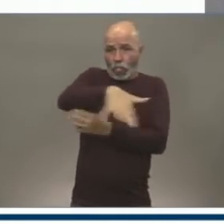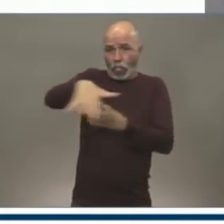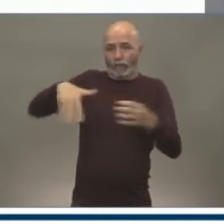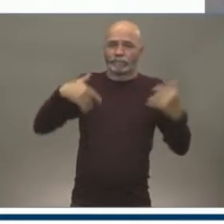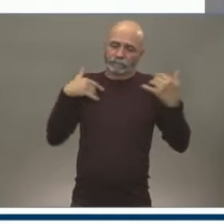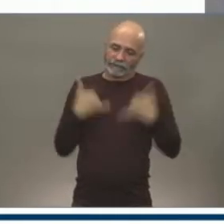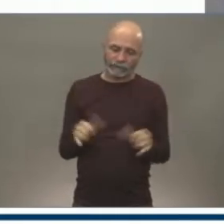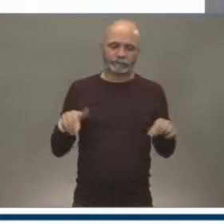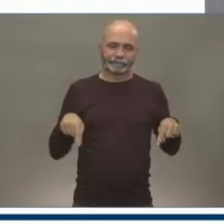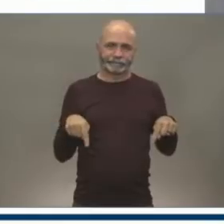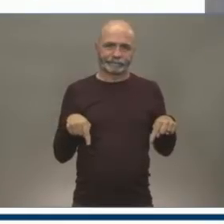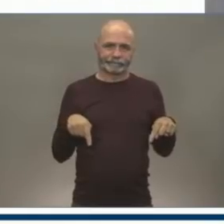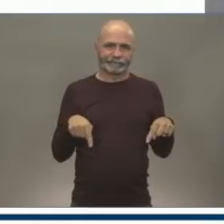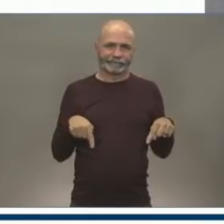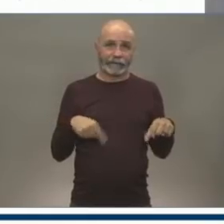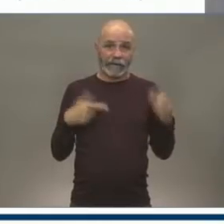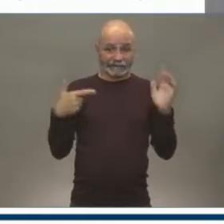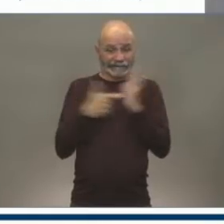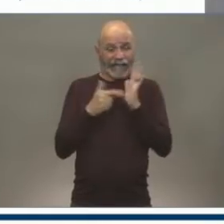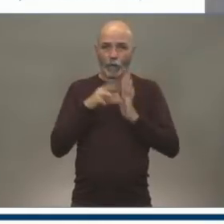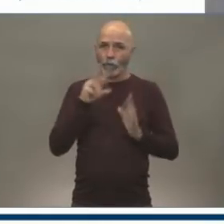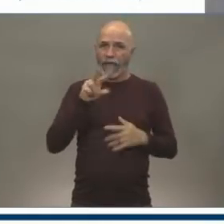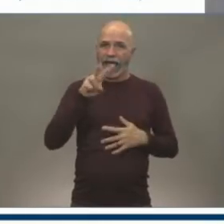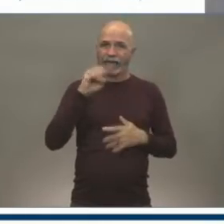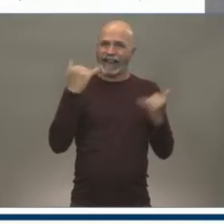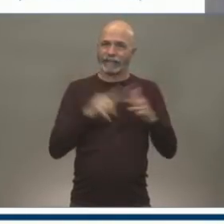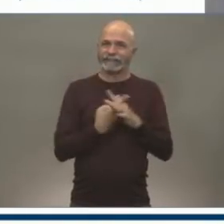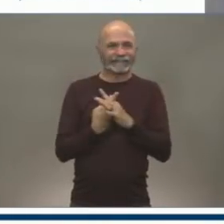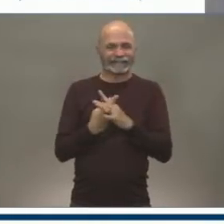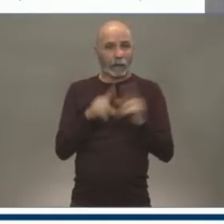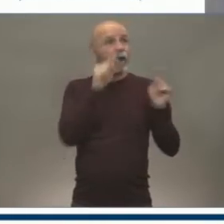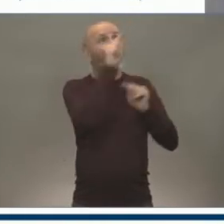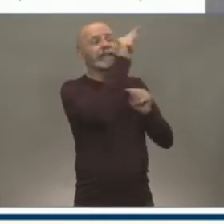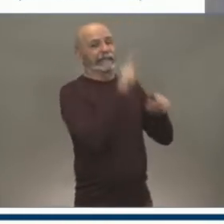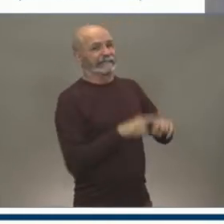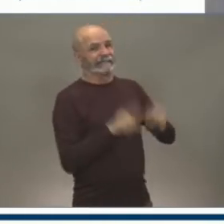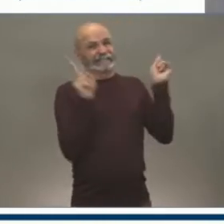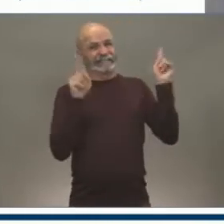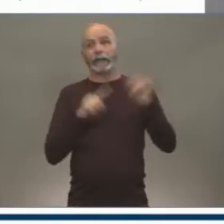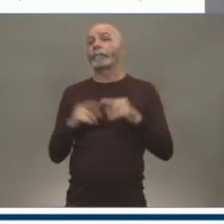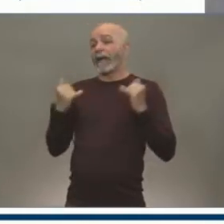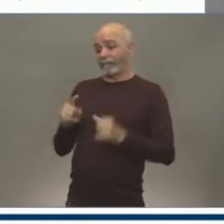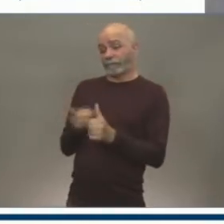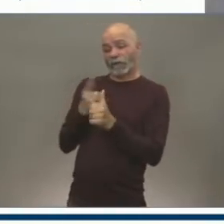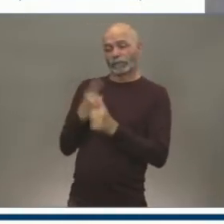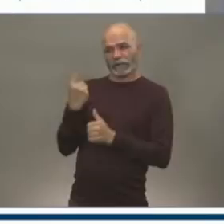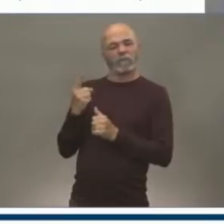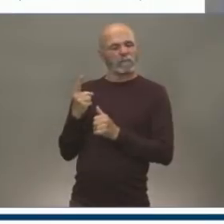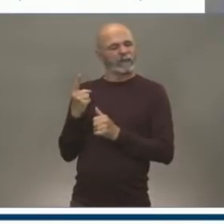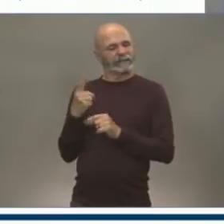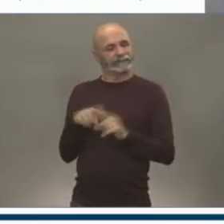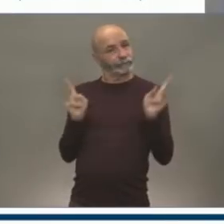this second wave is a little different than the first one, particularly around asymptomatic